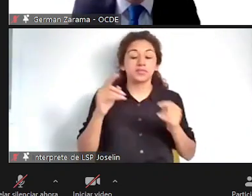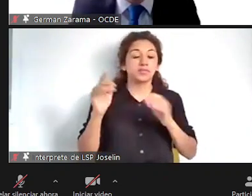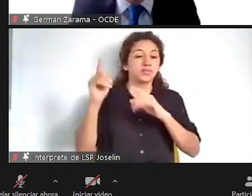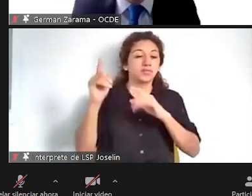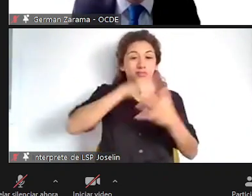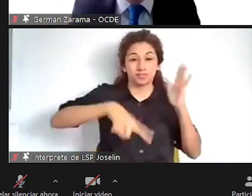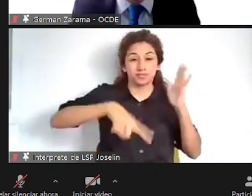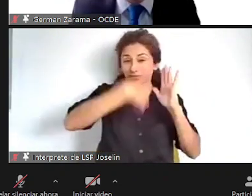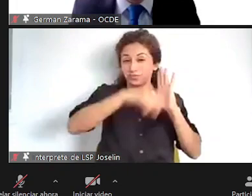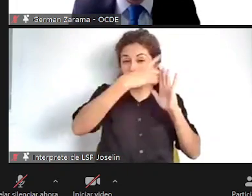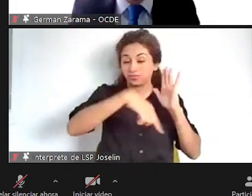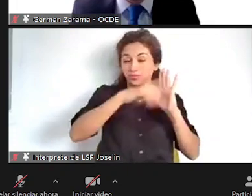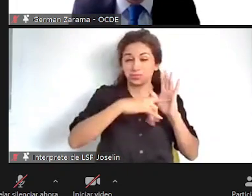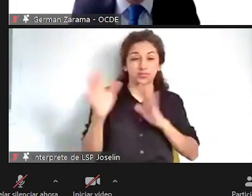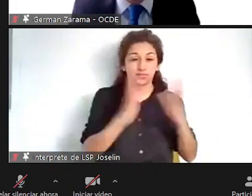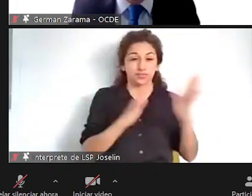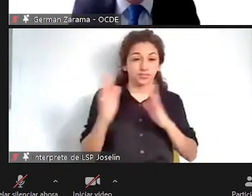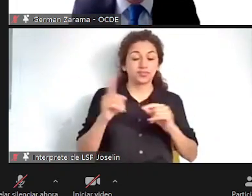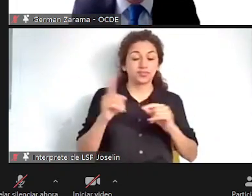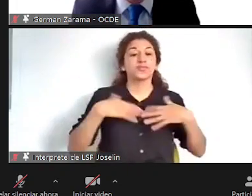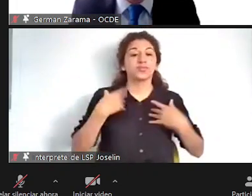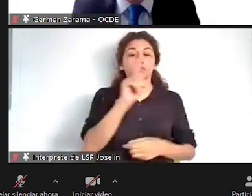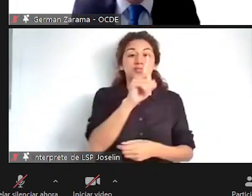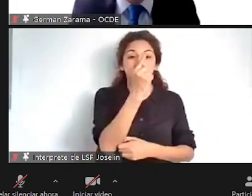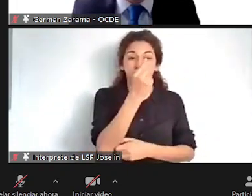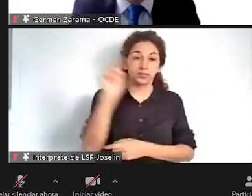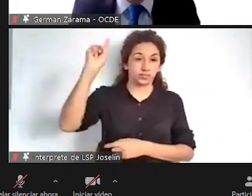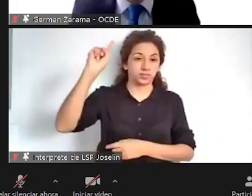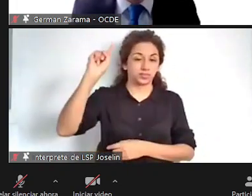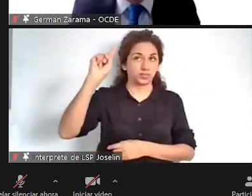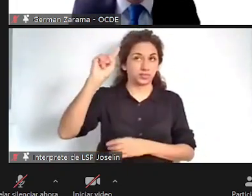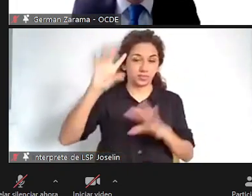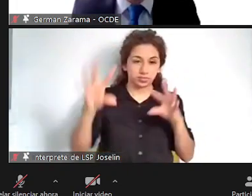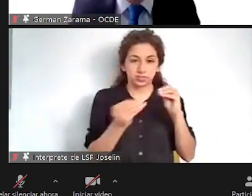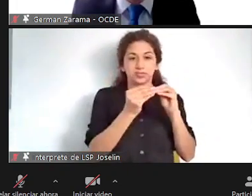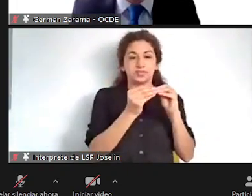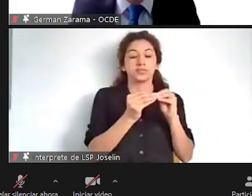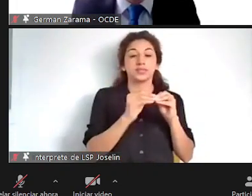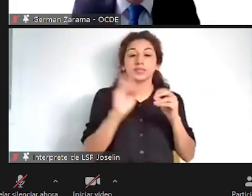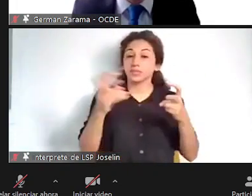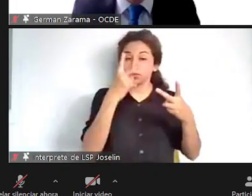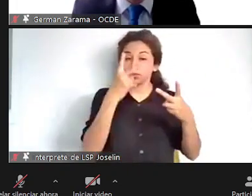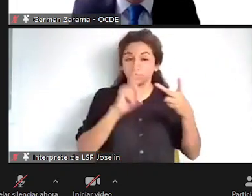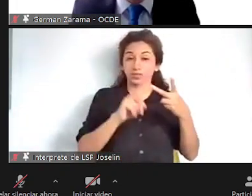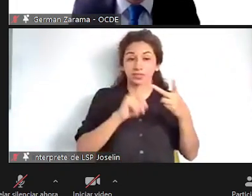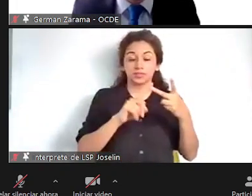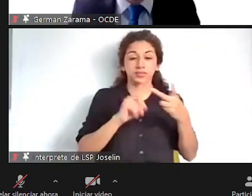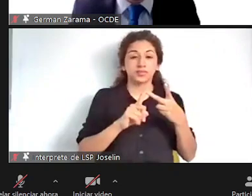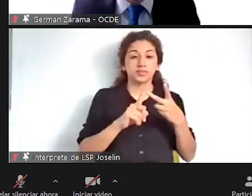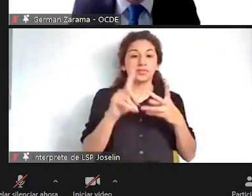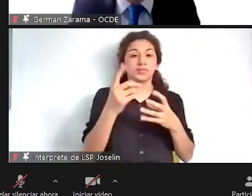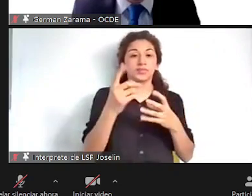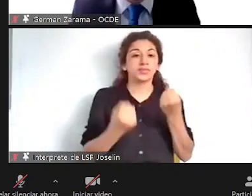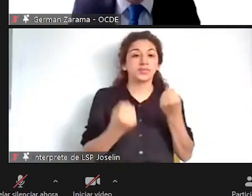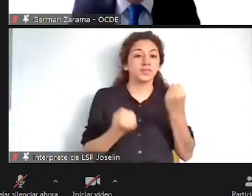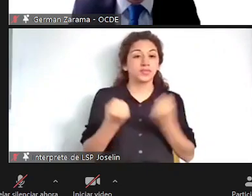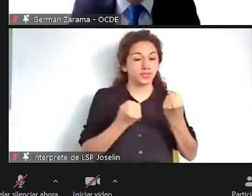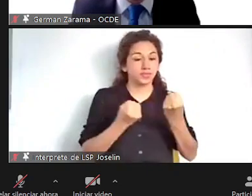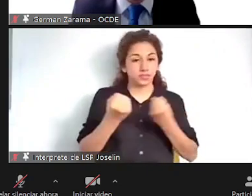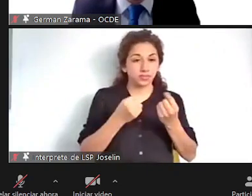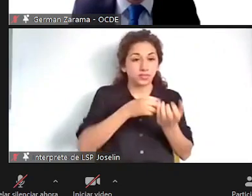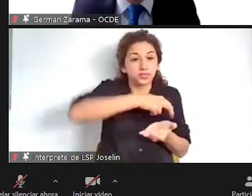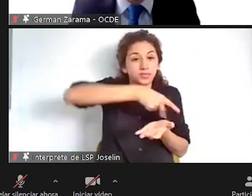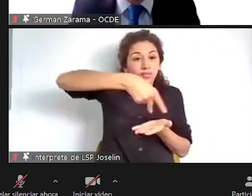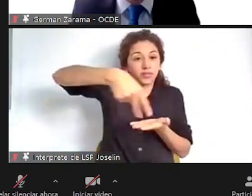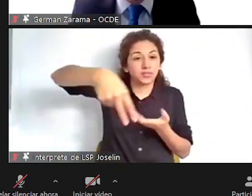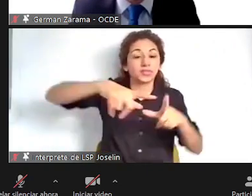energies like solar panels etc we could generate an additional million jobs that is just an example the other sector would be sustainable